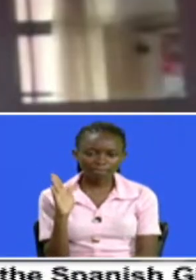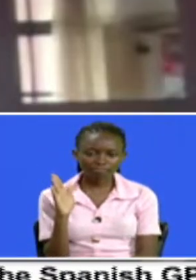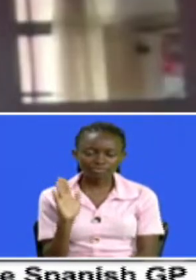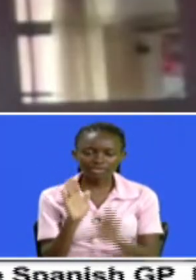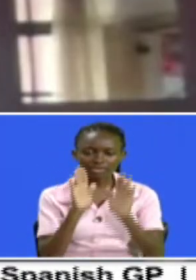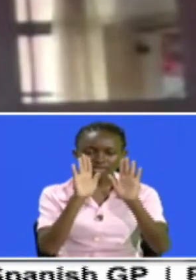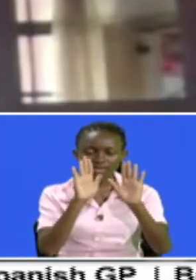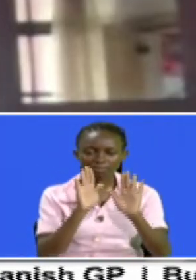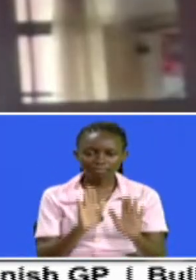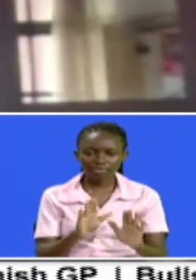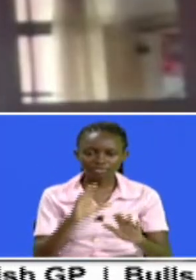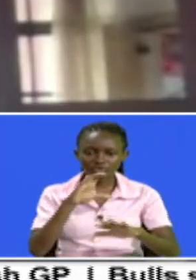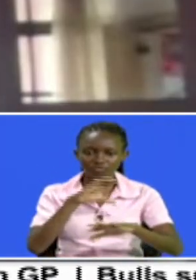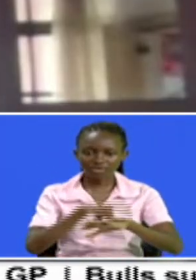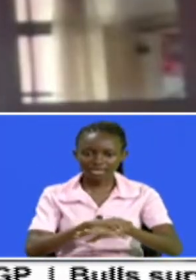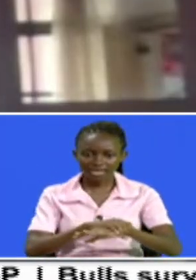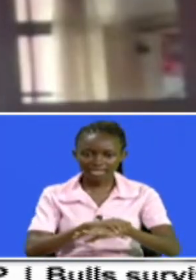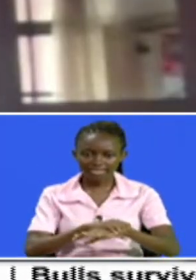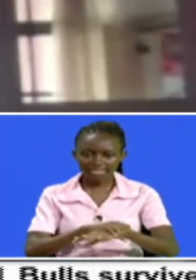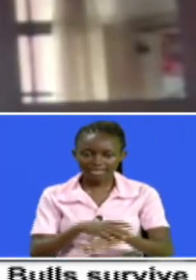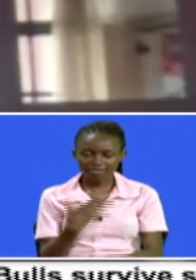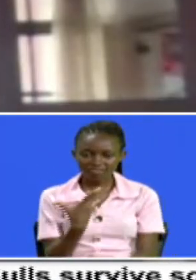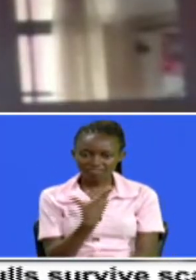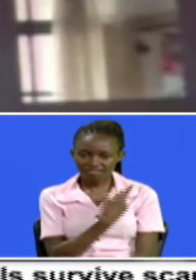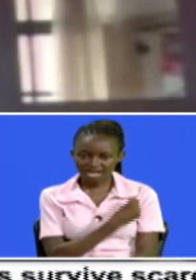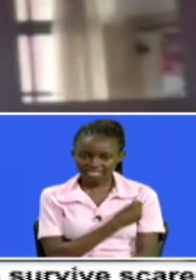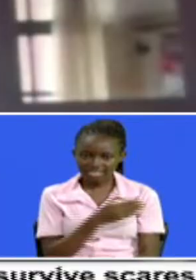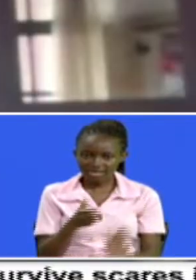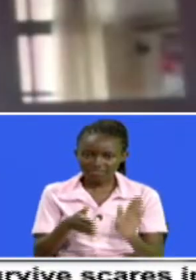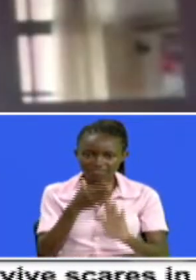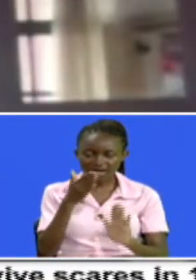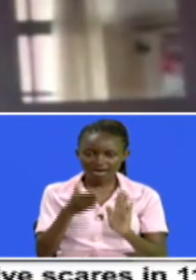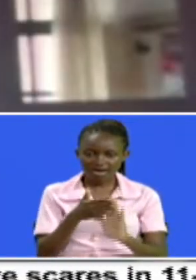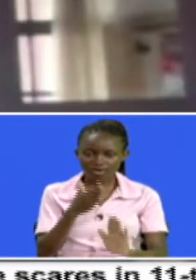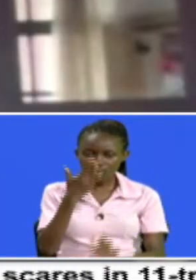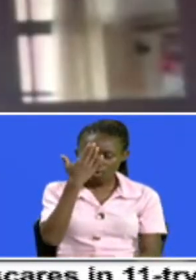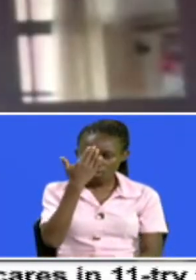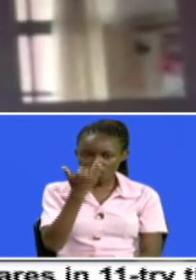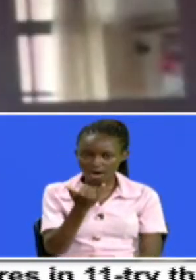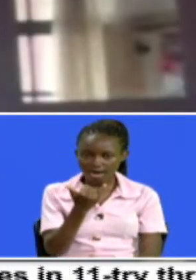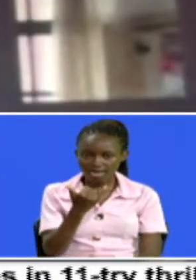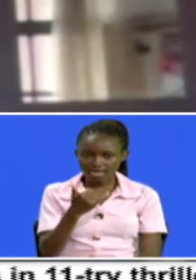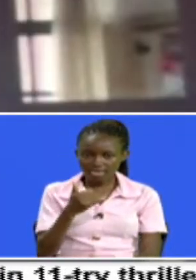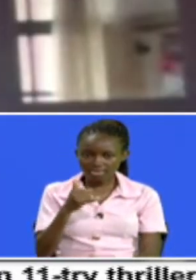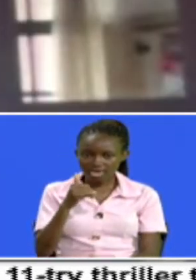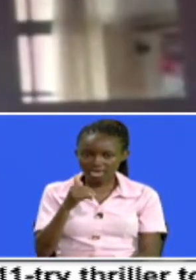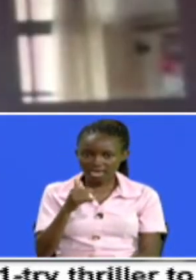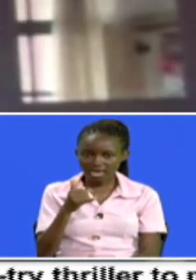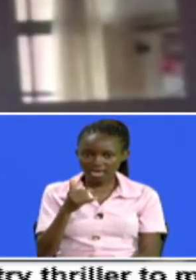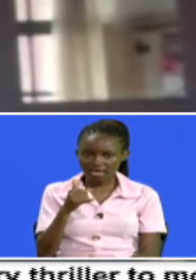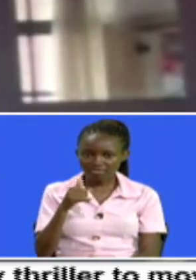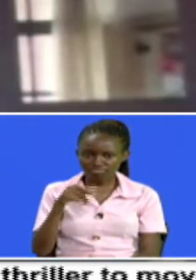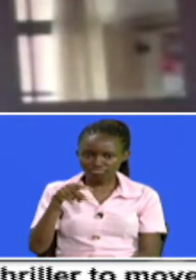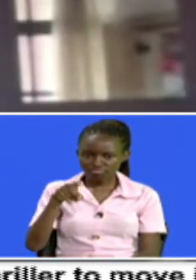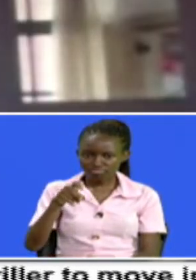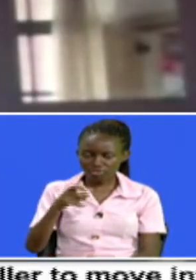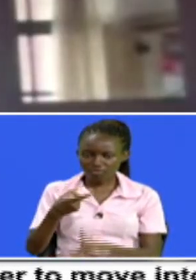importance of getting rabies vaccine immediately, because that virus moves from the flesh wound into